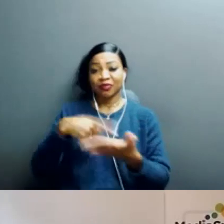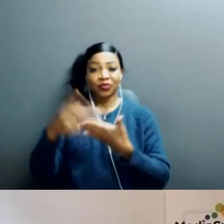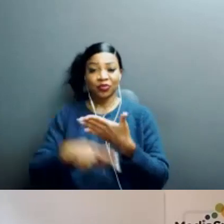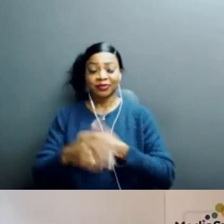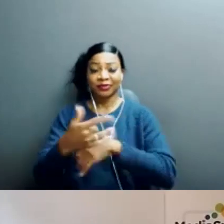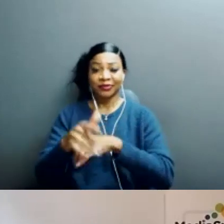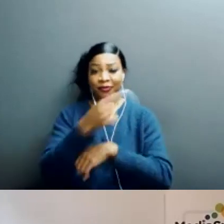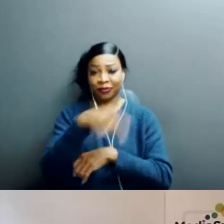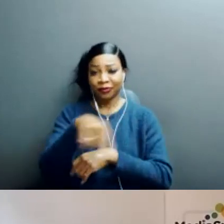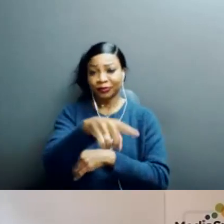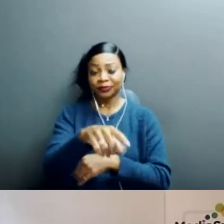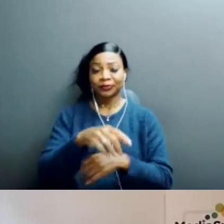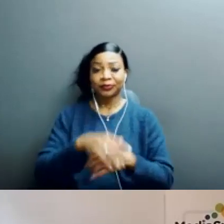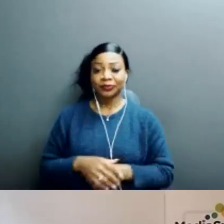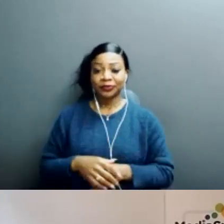Cara